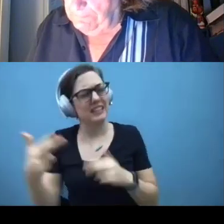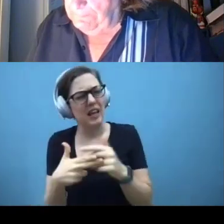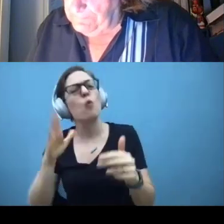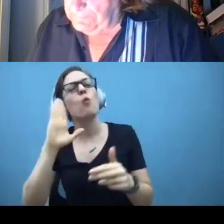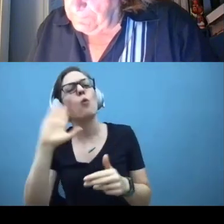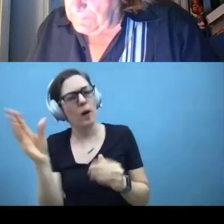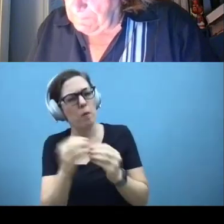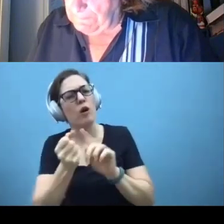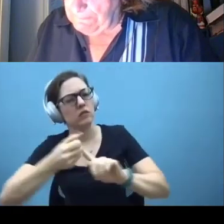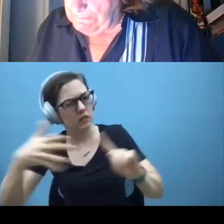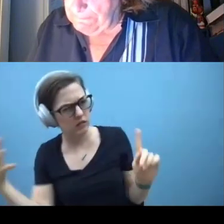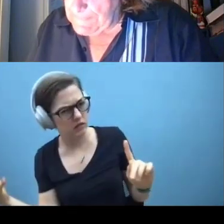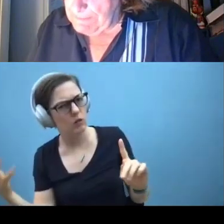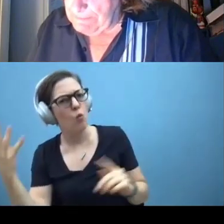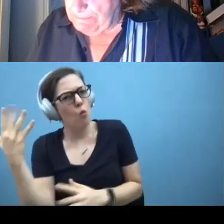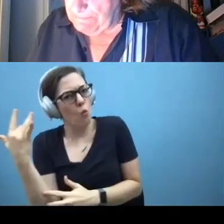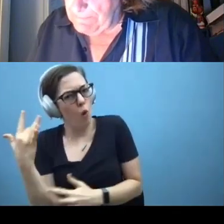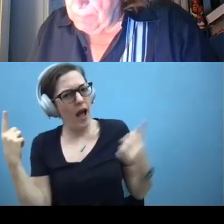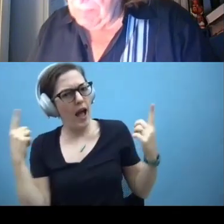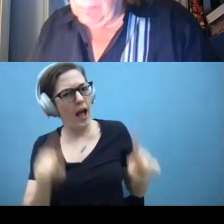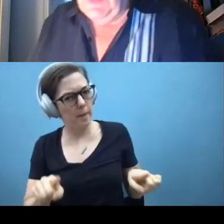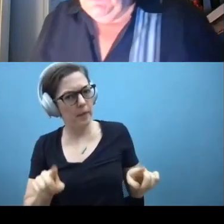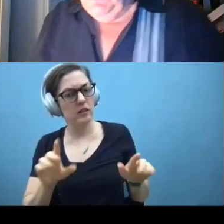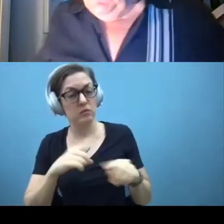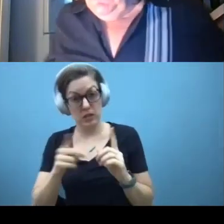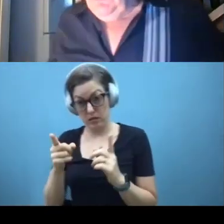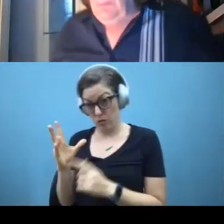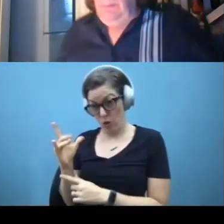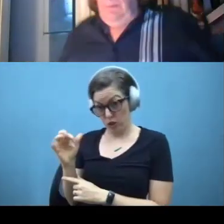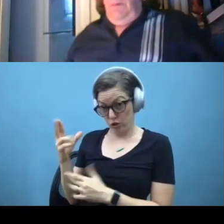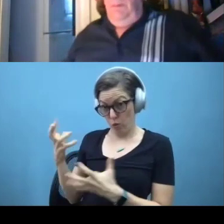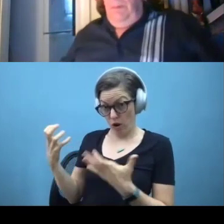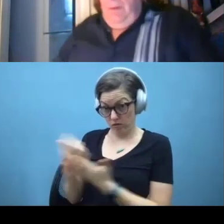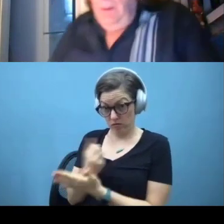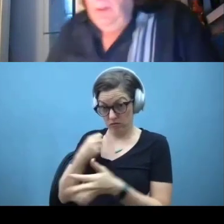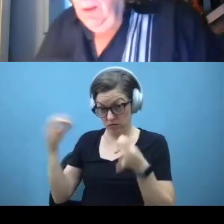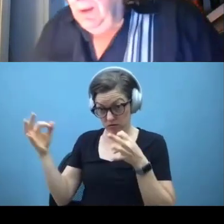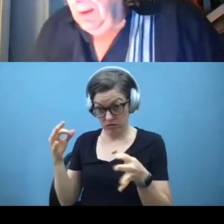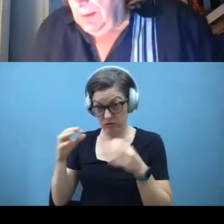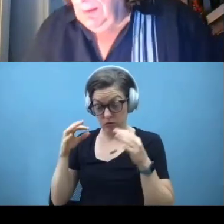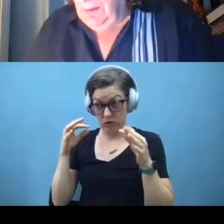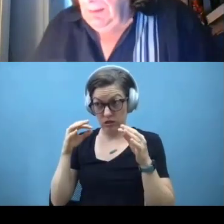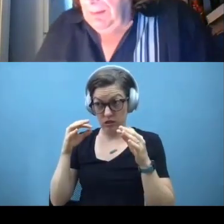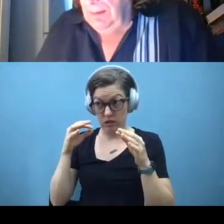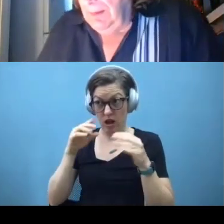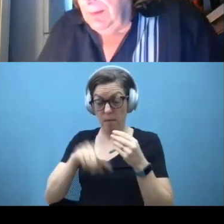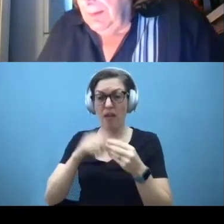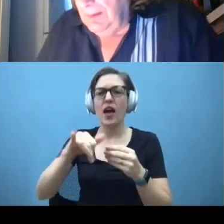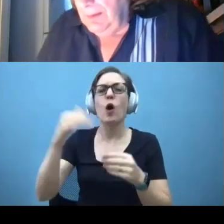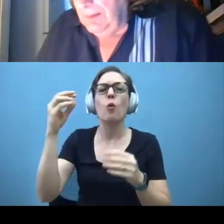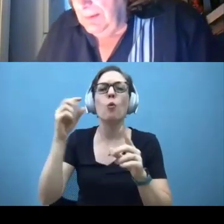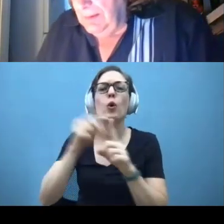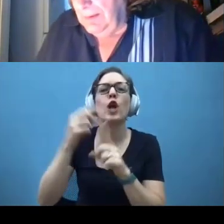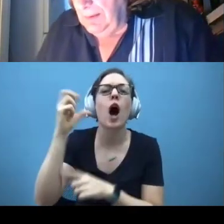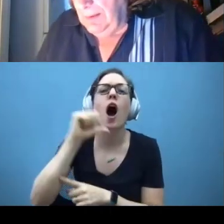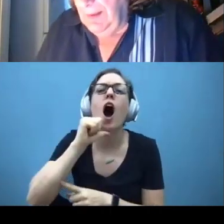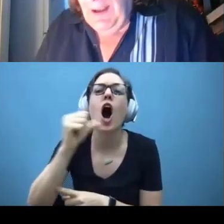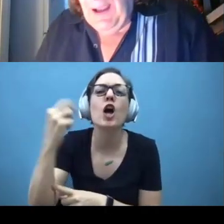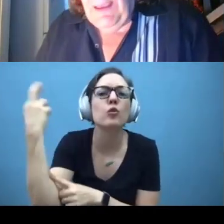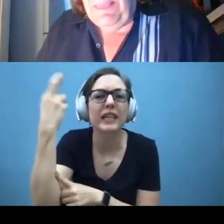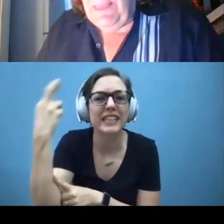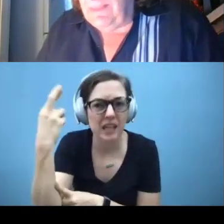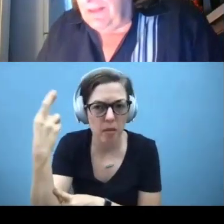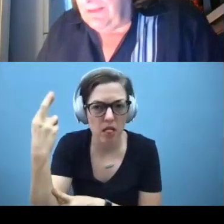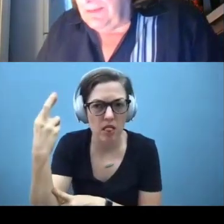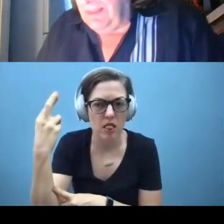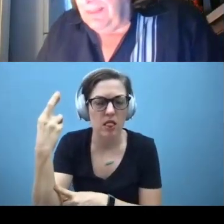Yeah. So if there's anything that you want to talk about with relation to the word unreasonably being included in the definition of restraint.